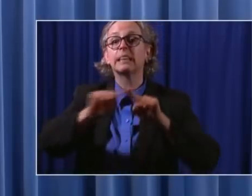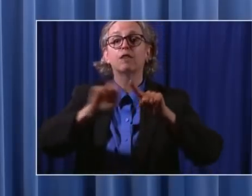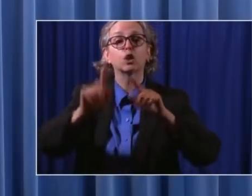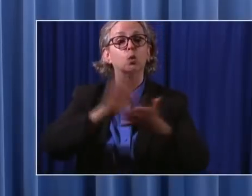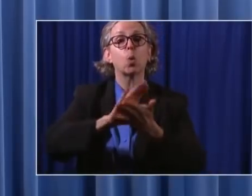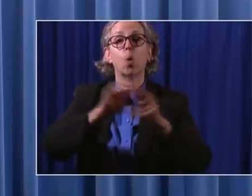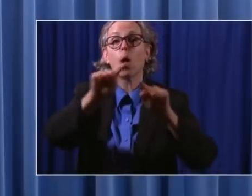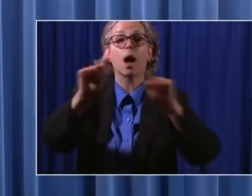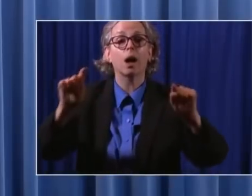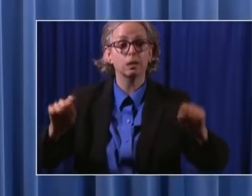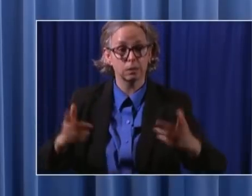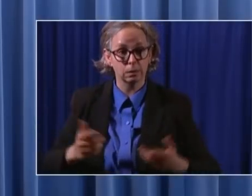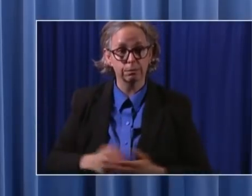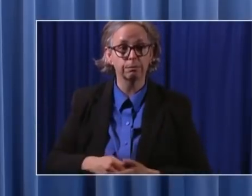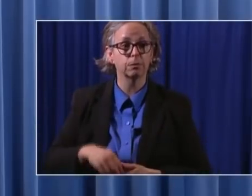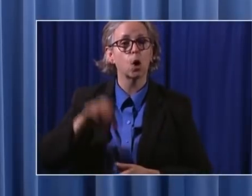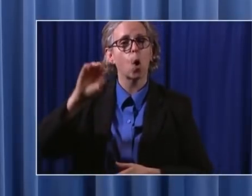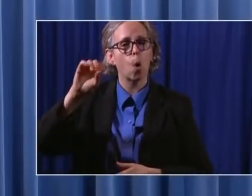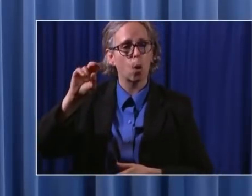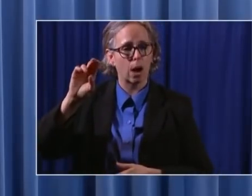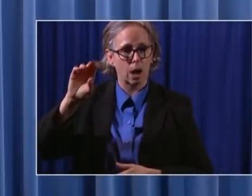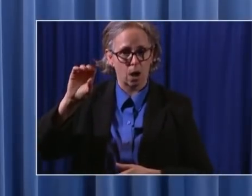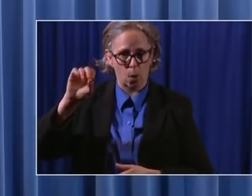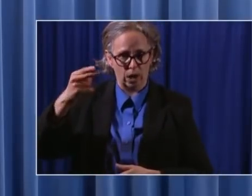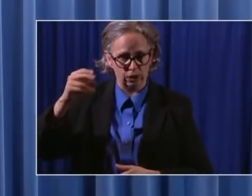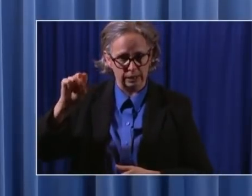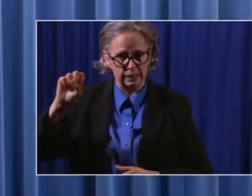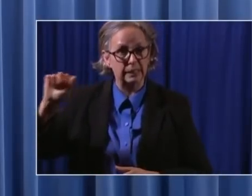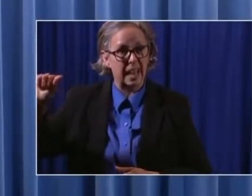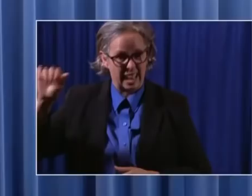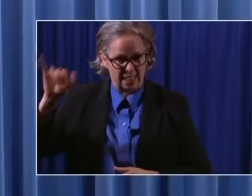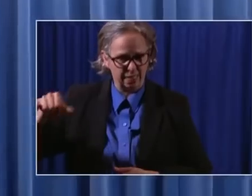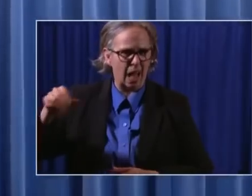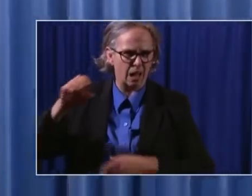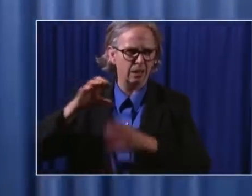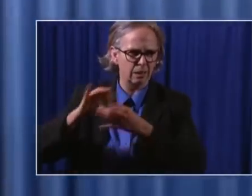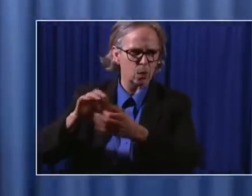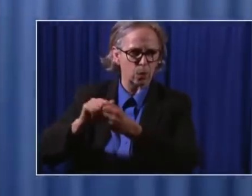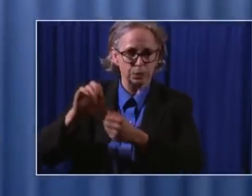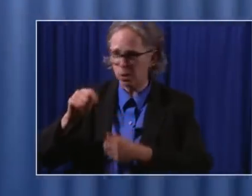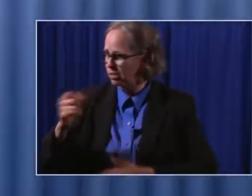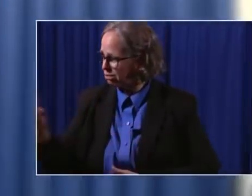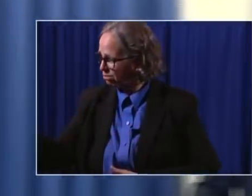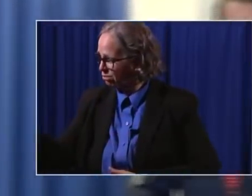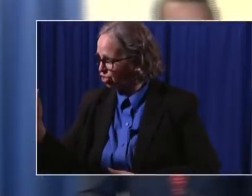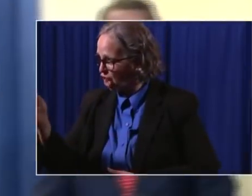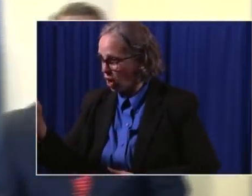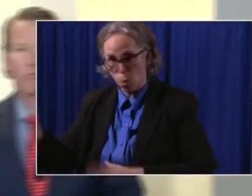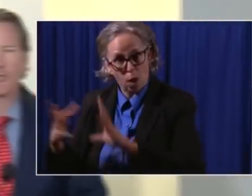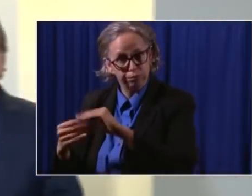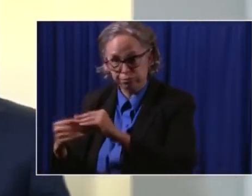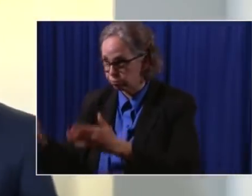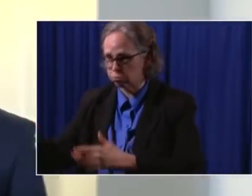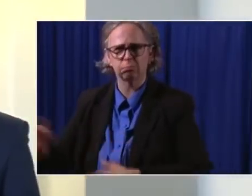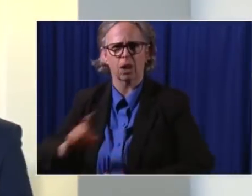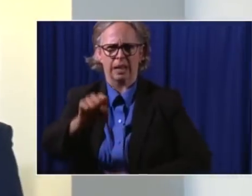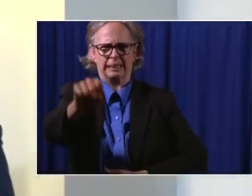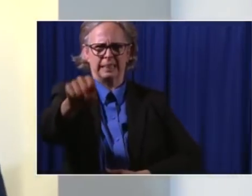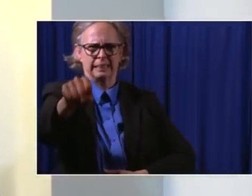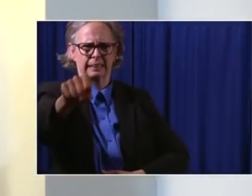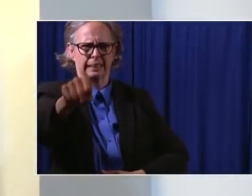the Ohio High School Athletic Association. So, John, you want to get the particulars on that?